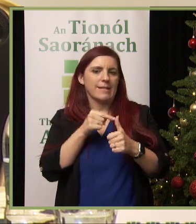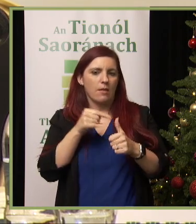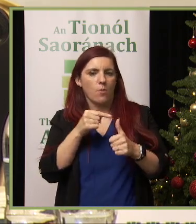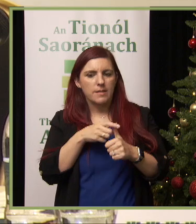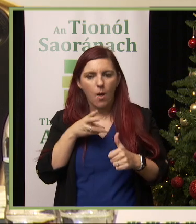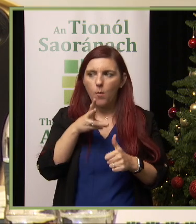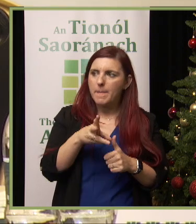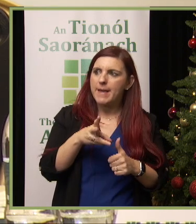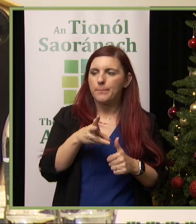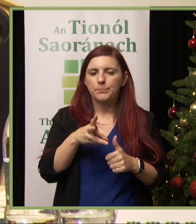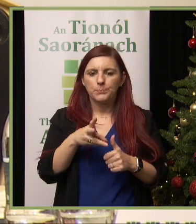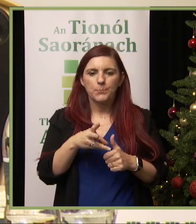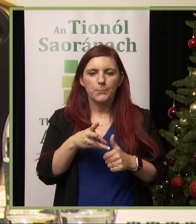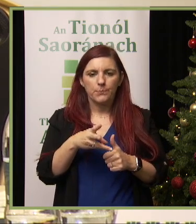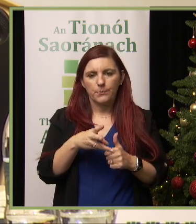probably going to be